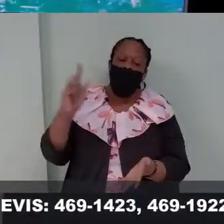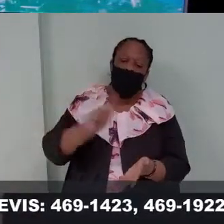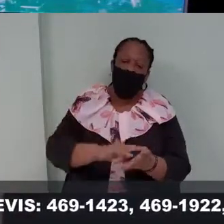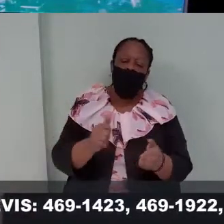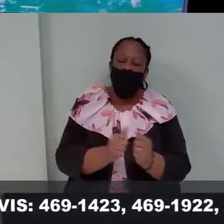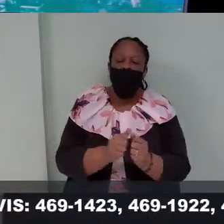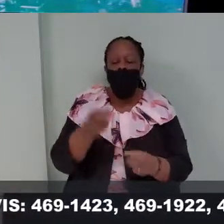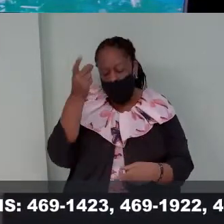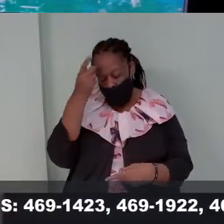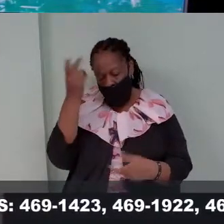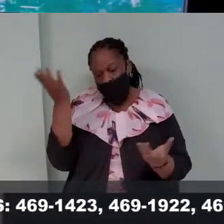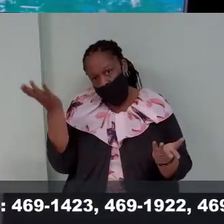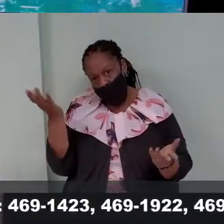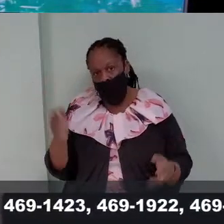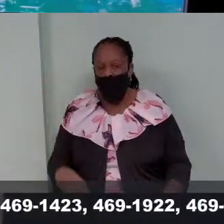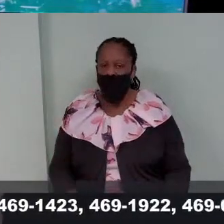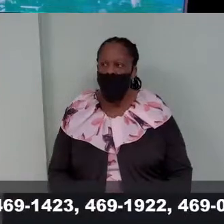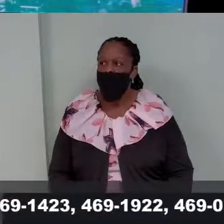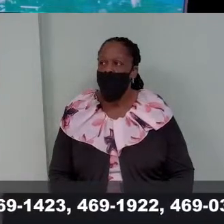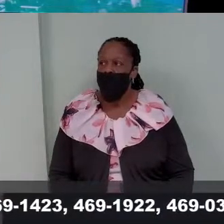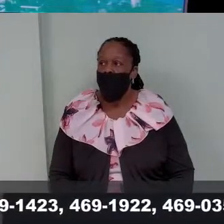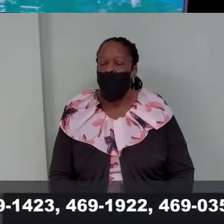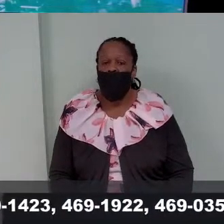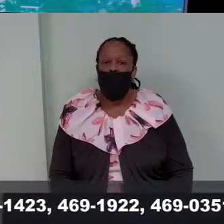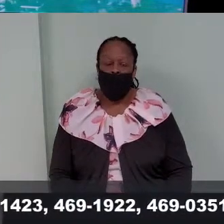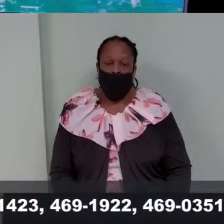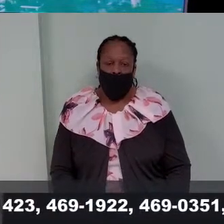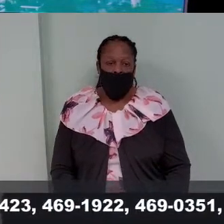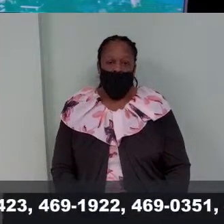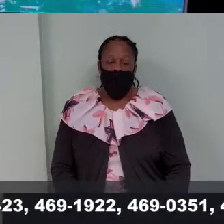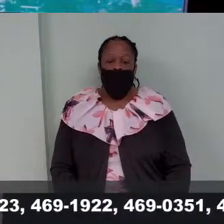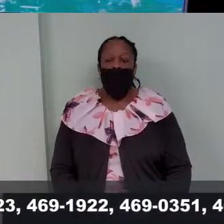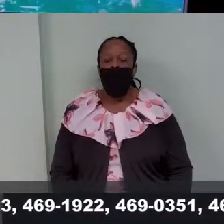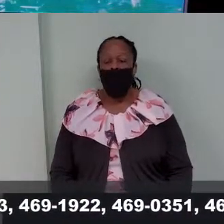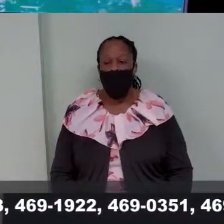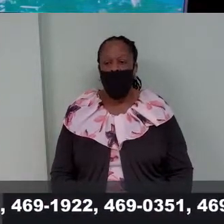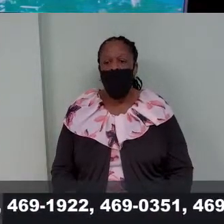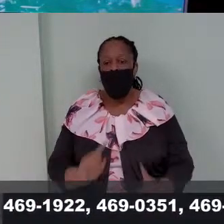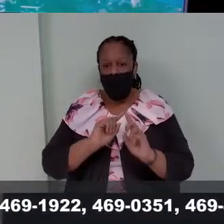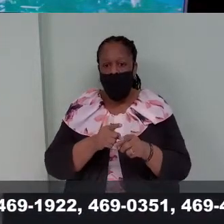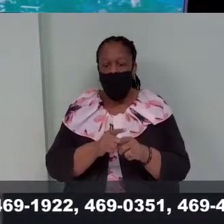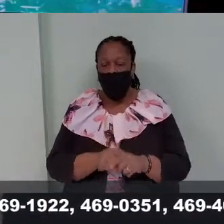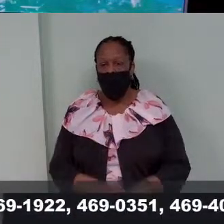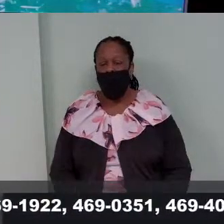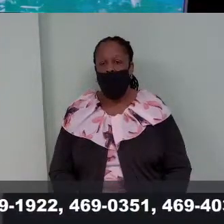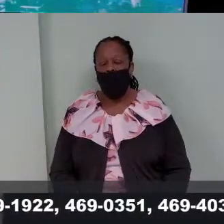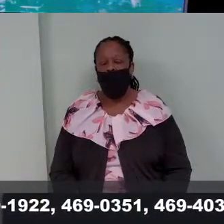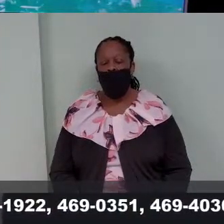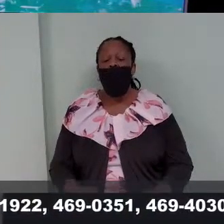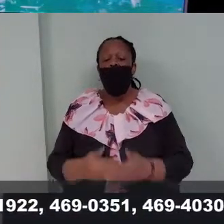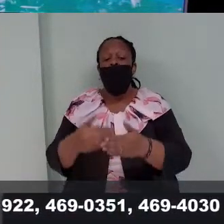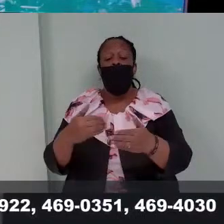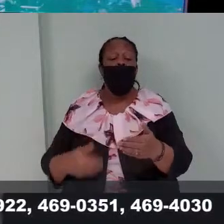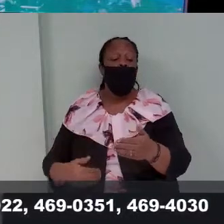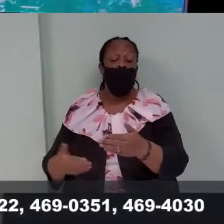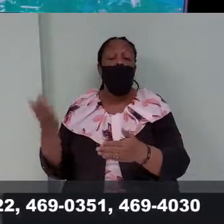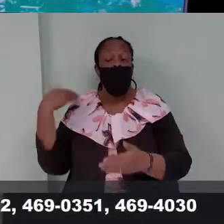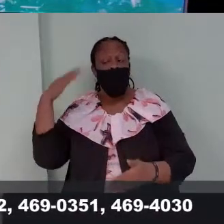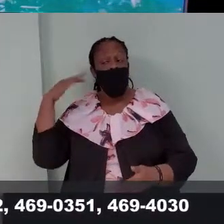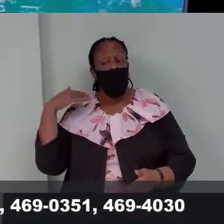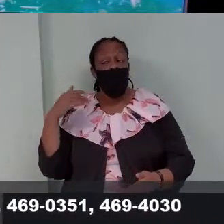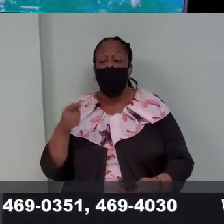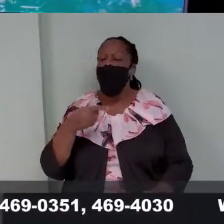From the time we had our first press conference here, before the virus came, we said that it was coming. The virus came,